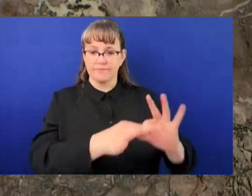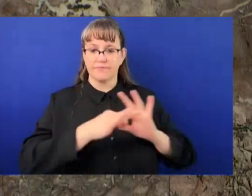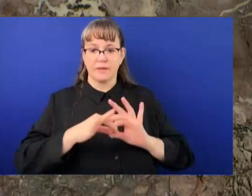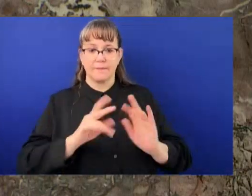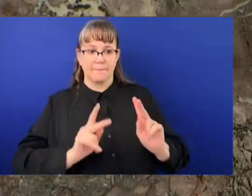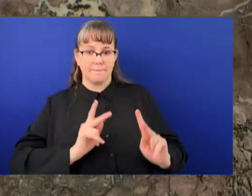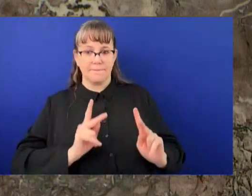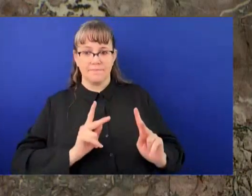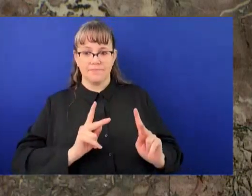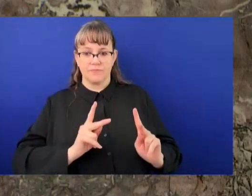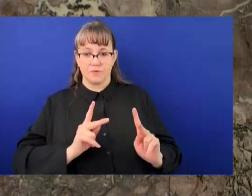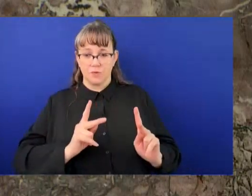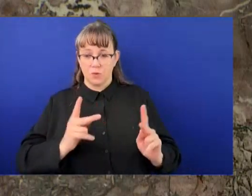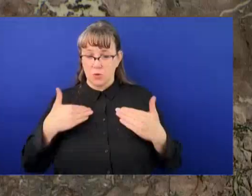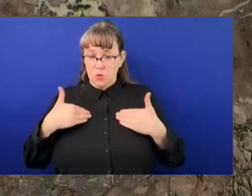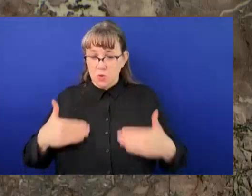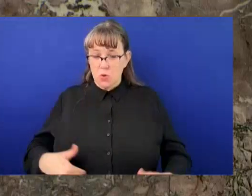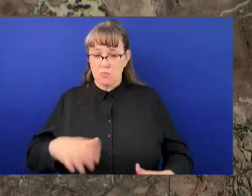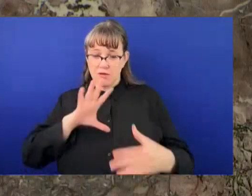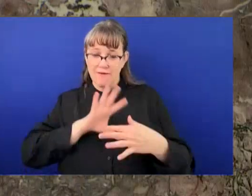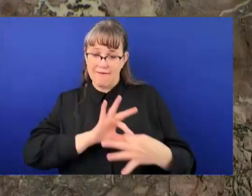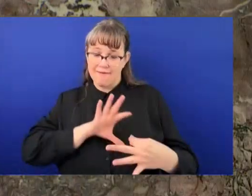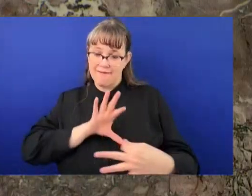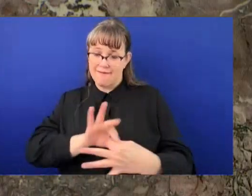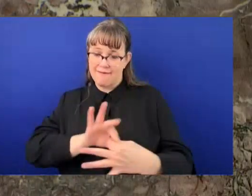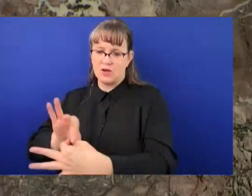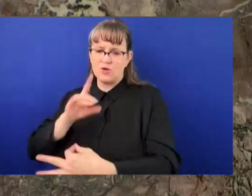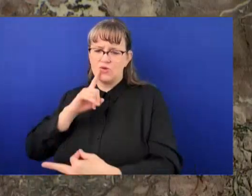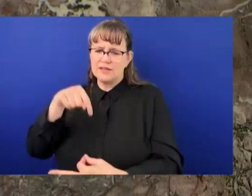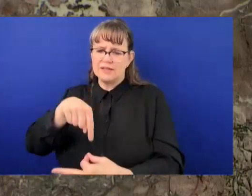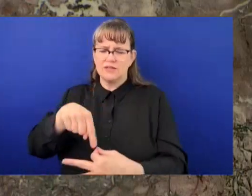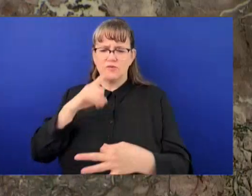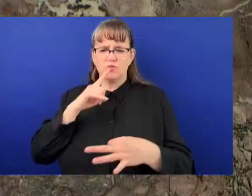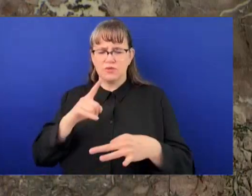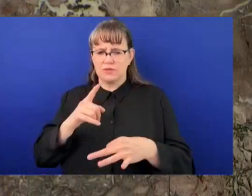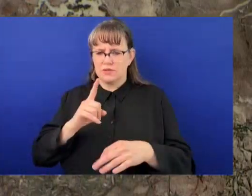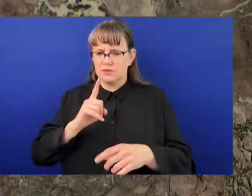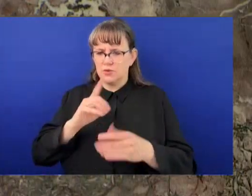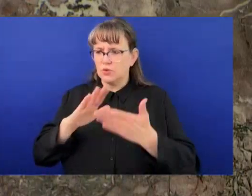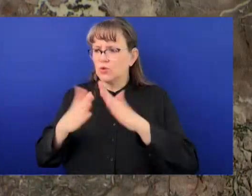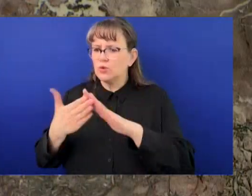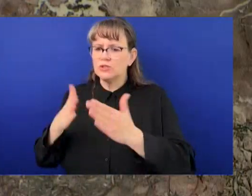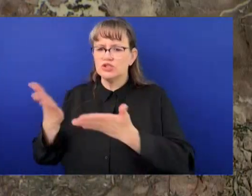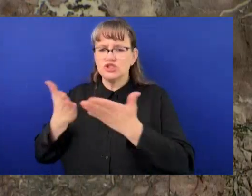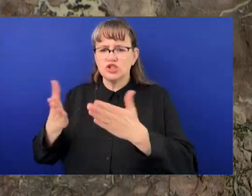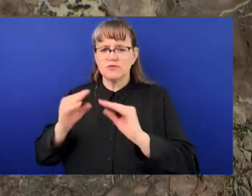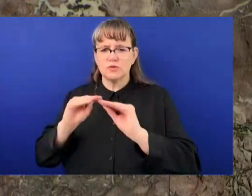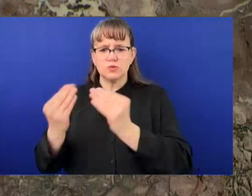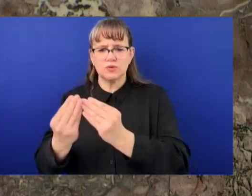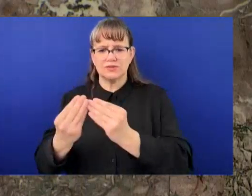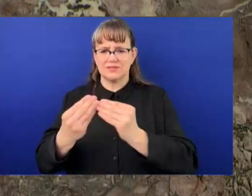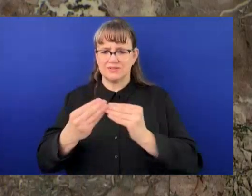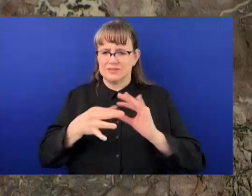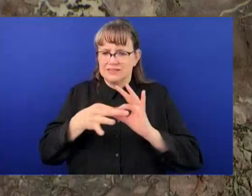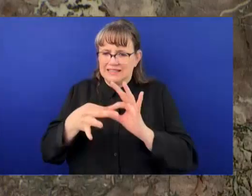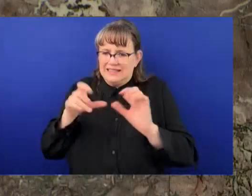community service organizations and care providers to ensure that they get the connection to the supports that they need. Thank you, Mr. Speaker.